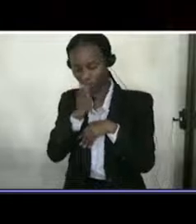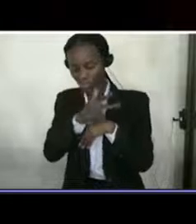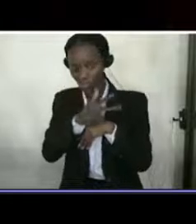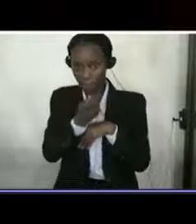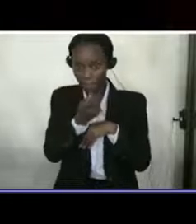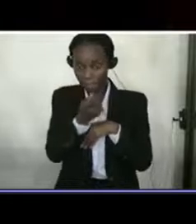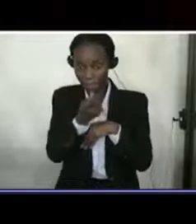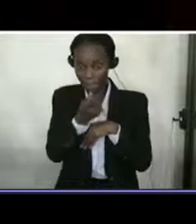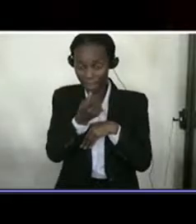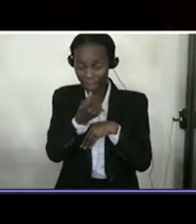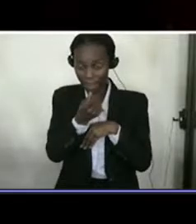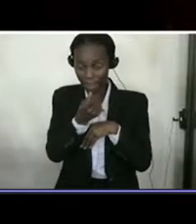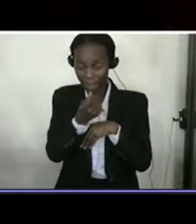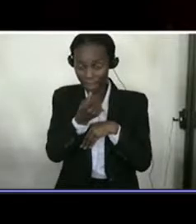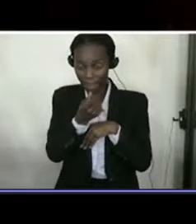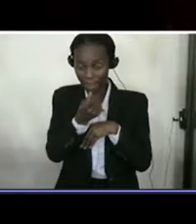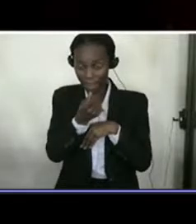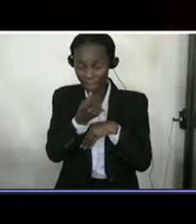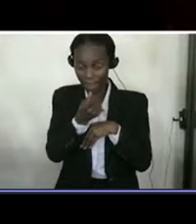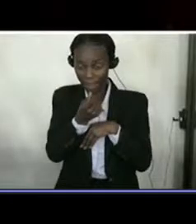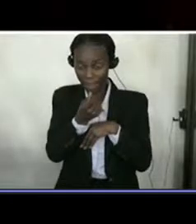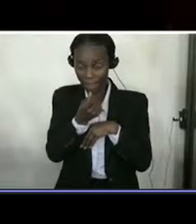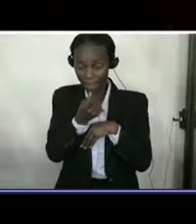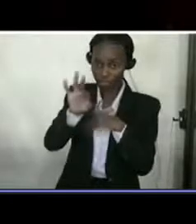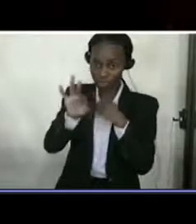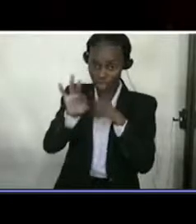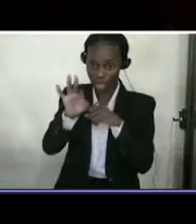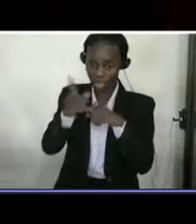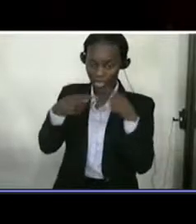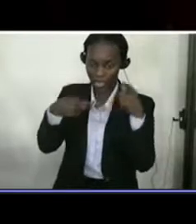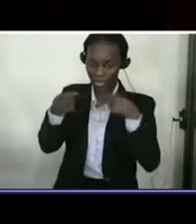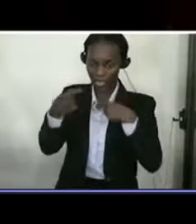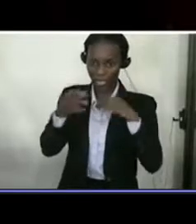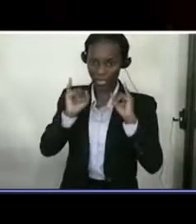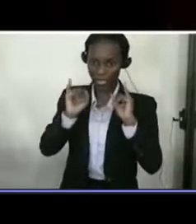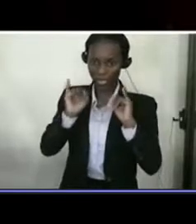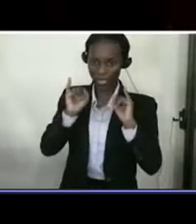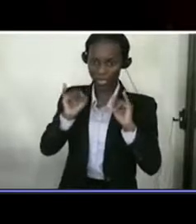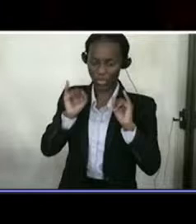13.381 billion of irregular expenditure and write-off of